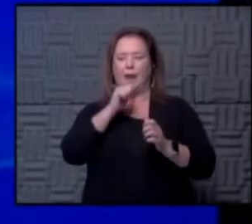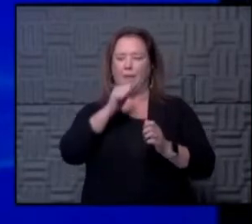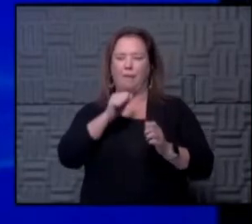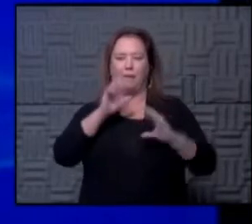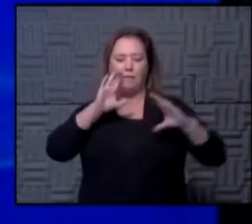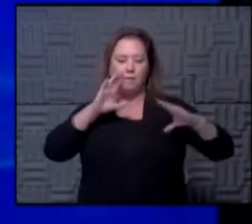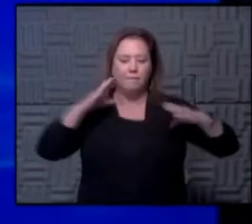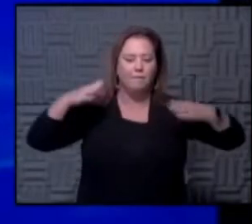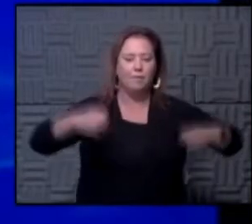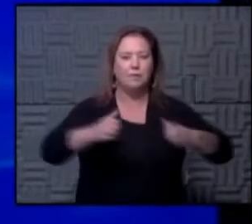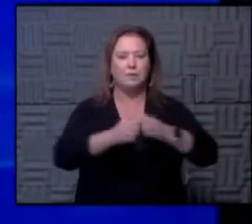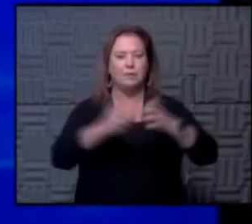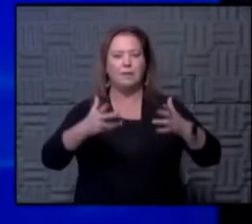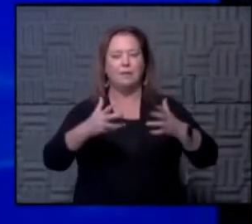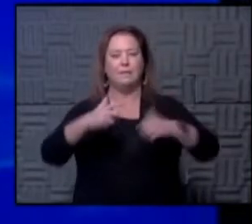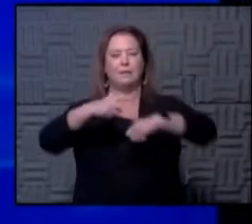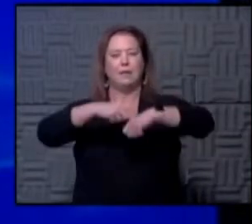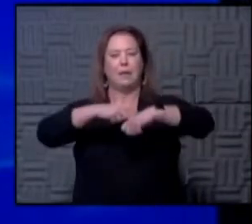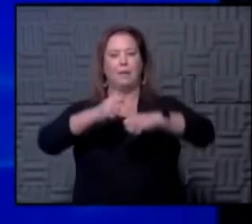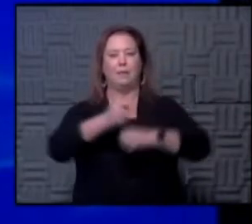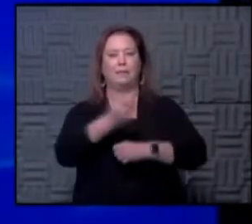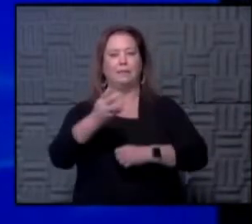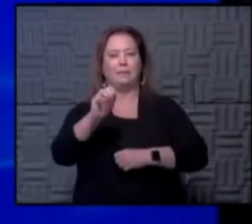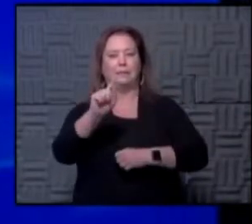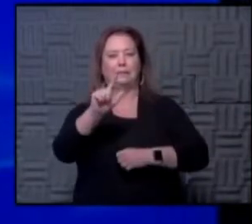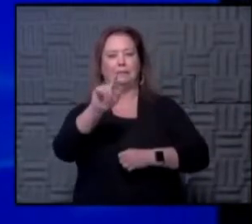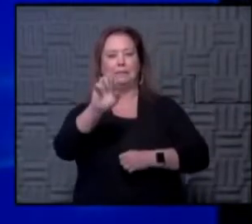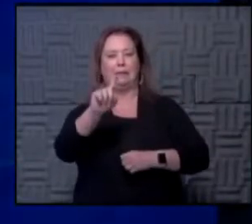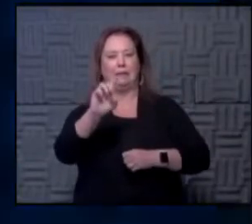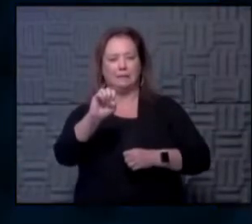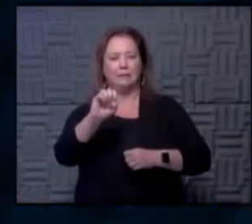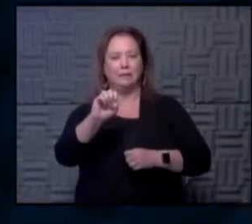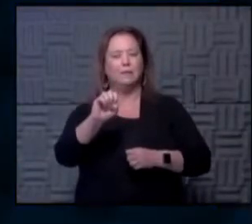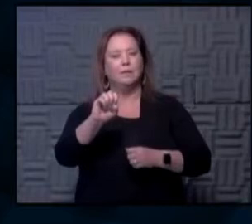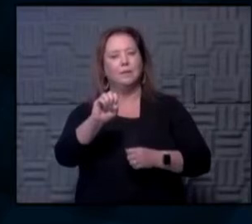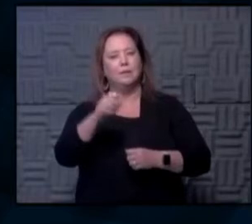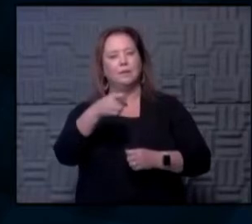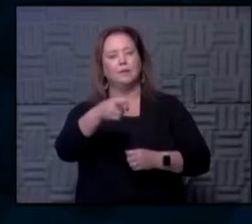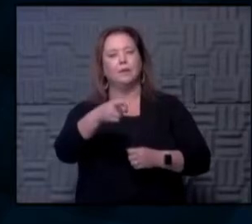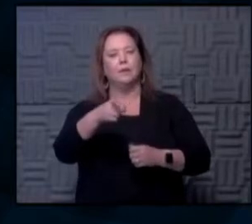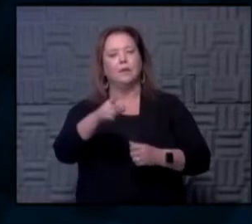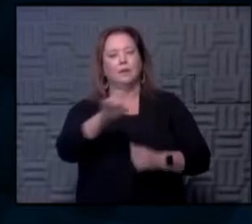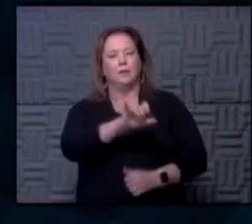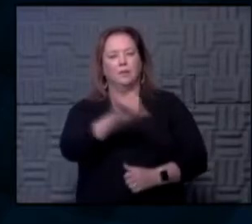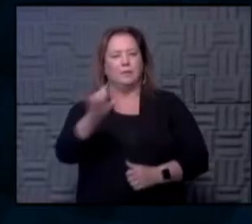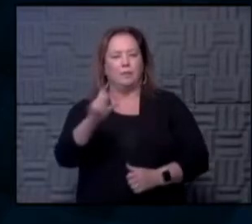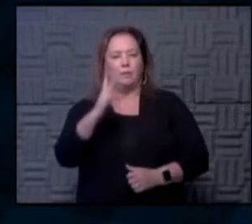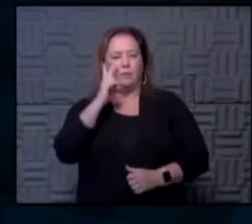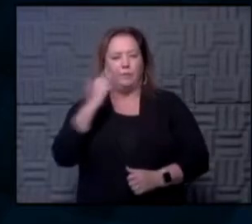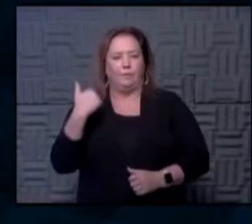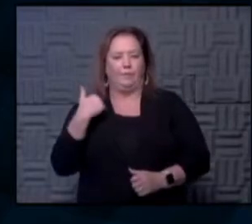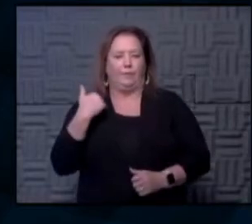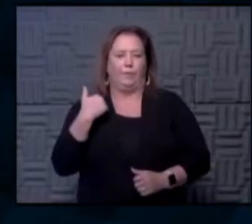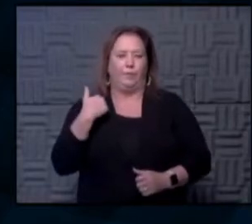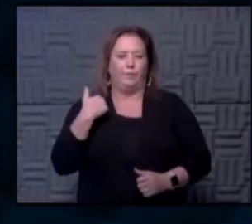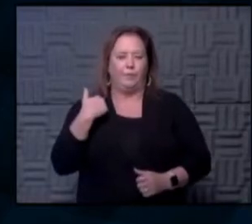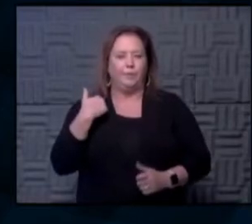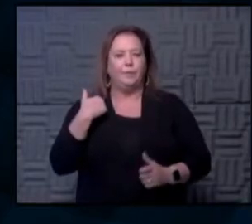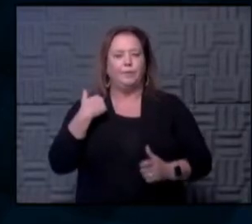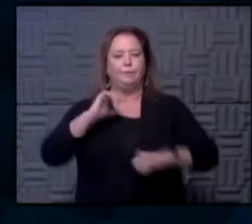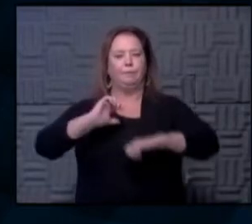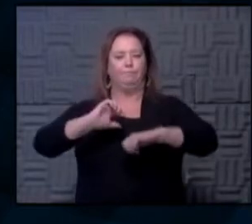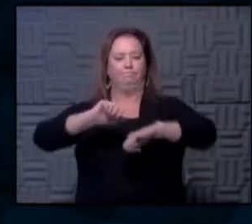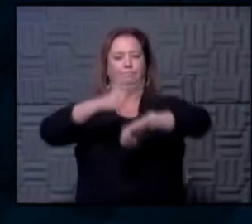spend a lot of time on the first few. These are very, very similar to what you have seen before. Again, setting